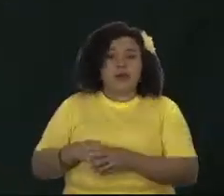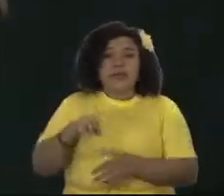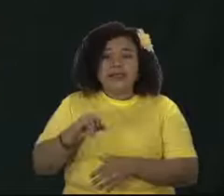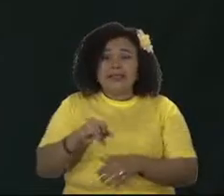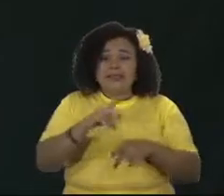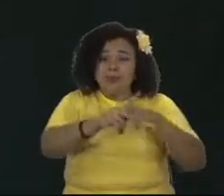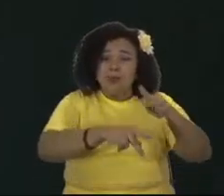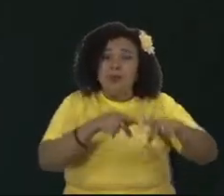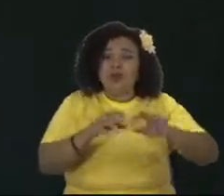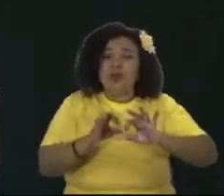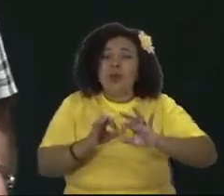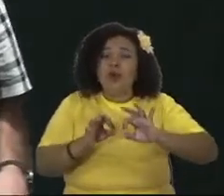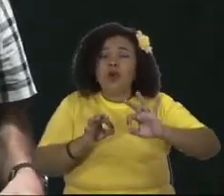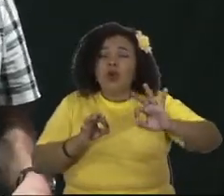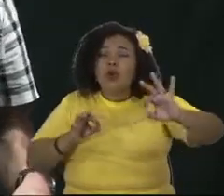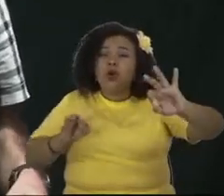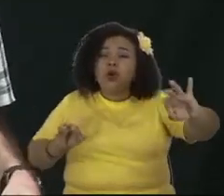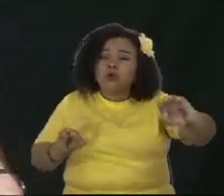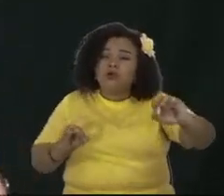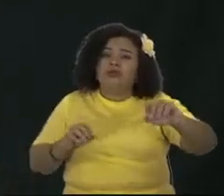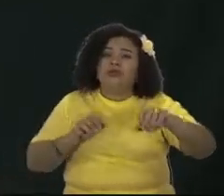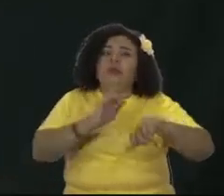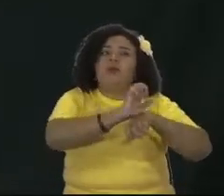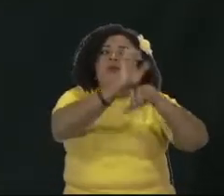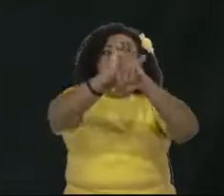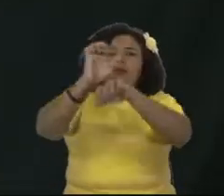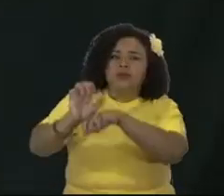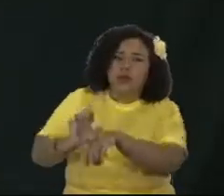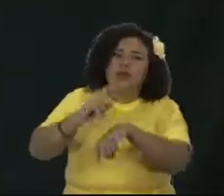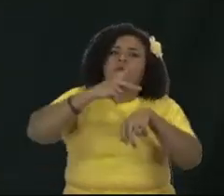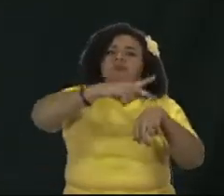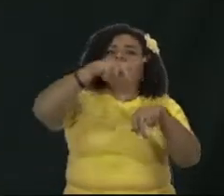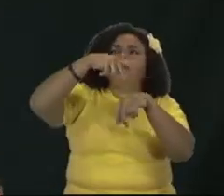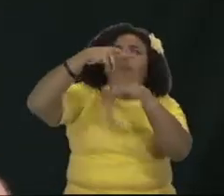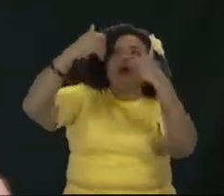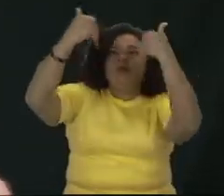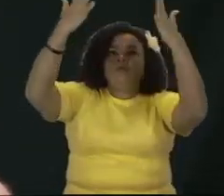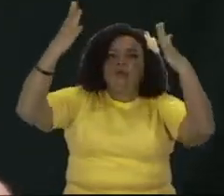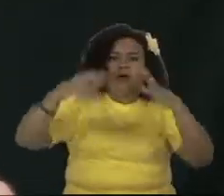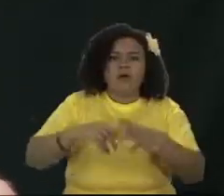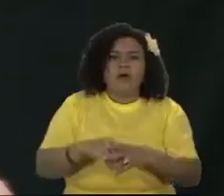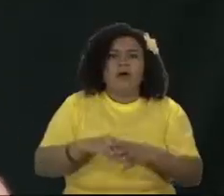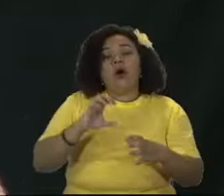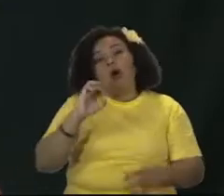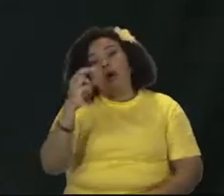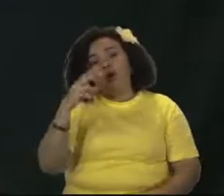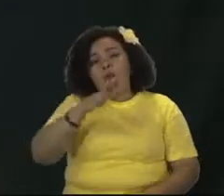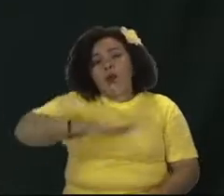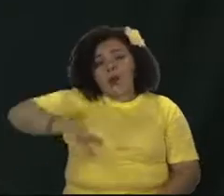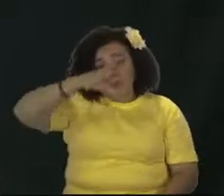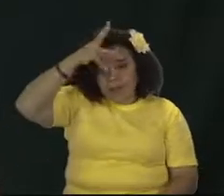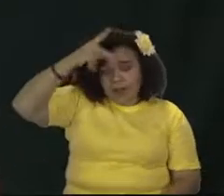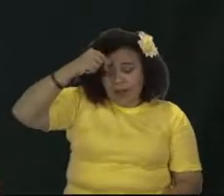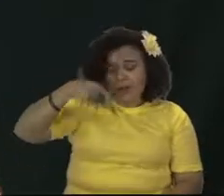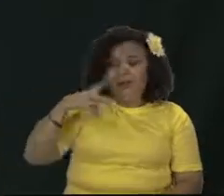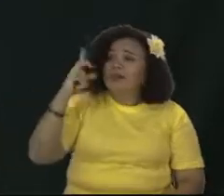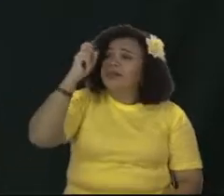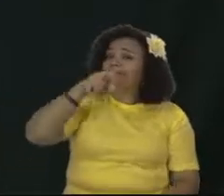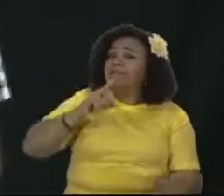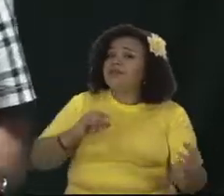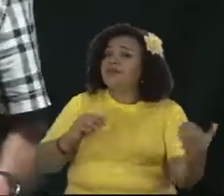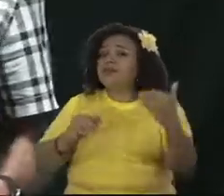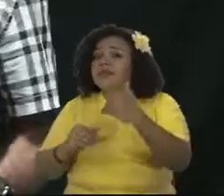are not able to come here so that they may have a group of friendship